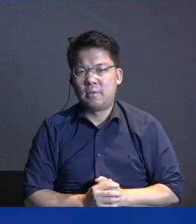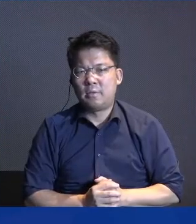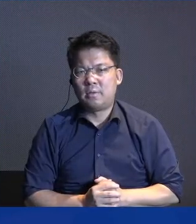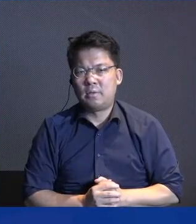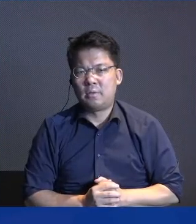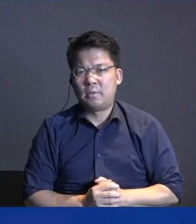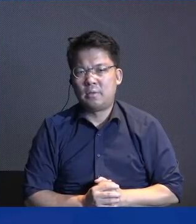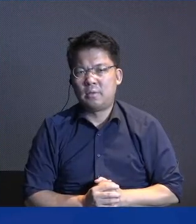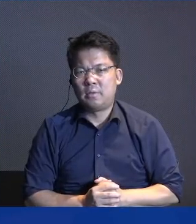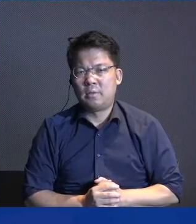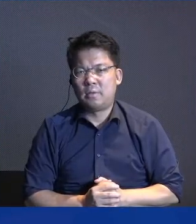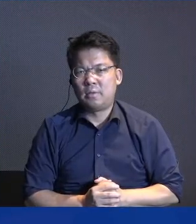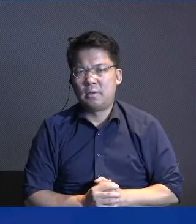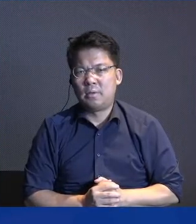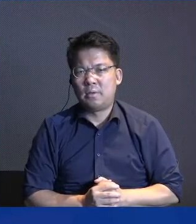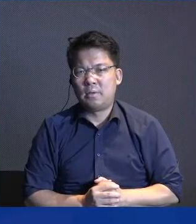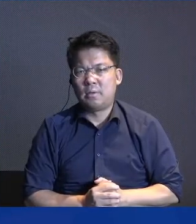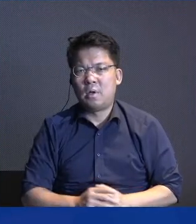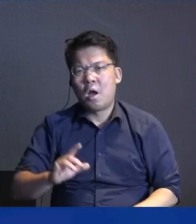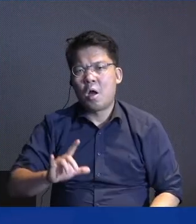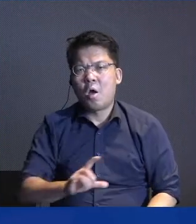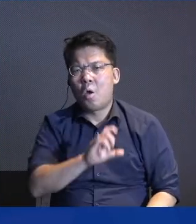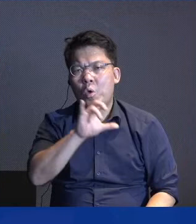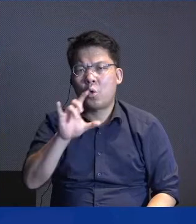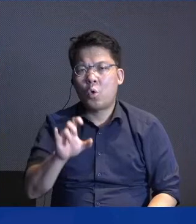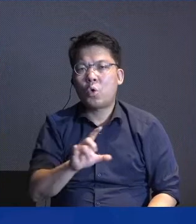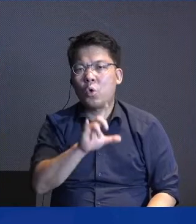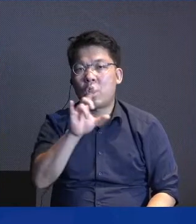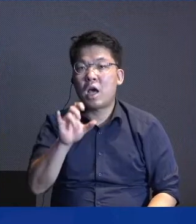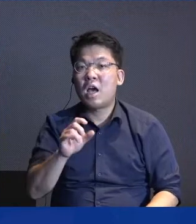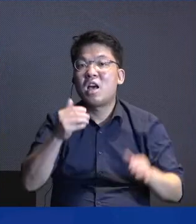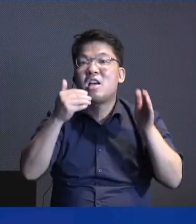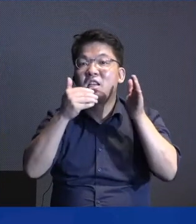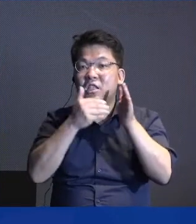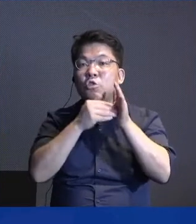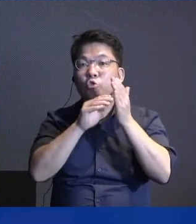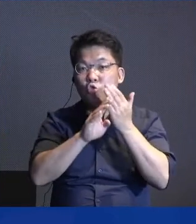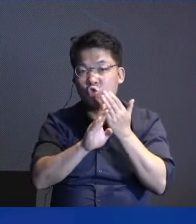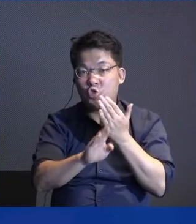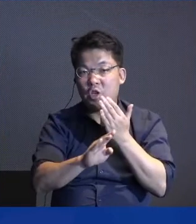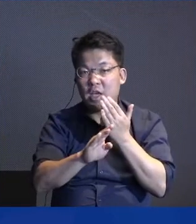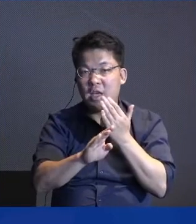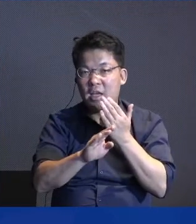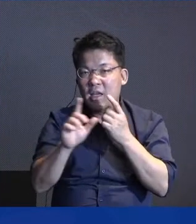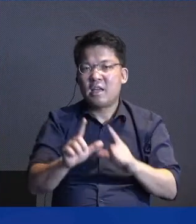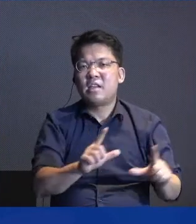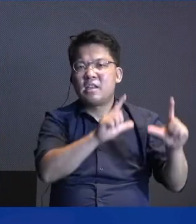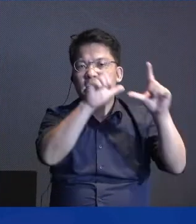or challenges. Therefore, we should better promote them.